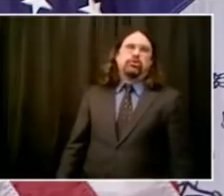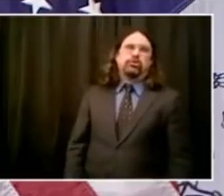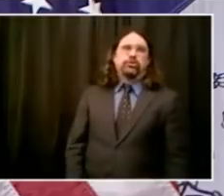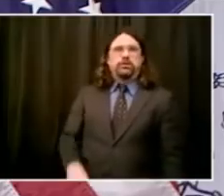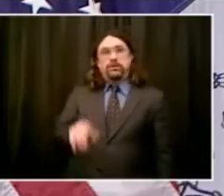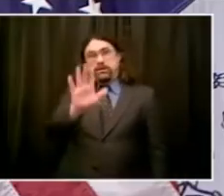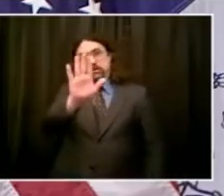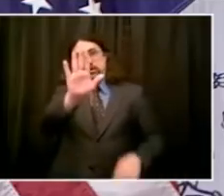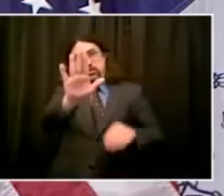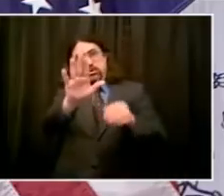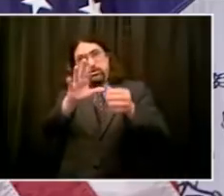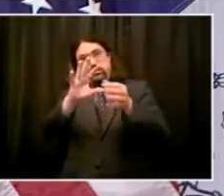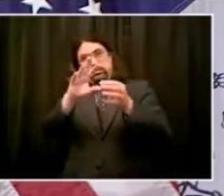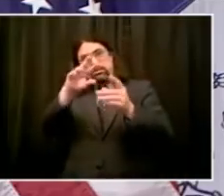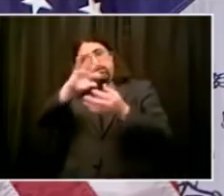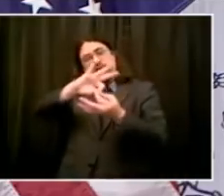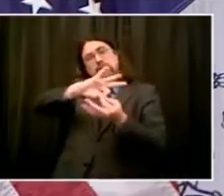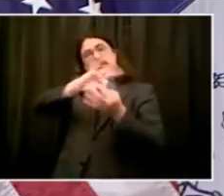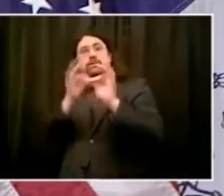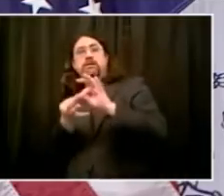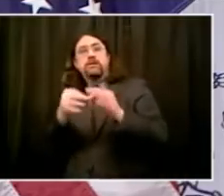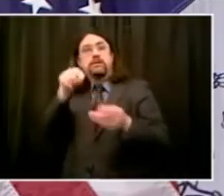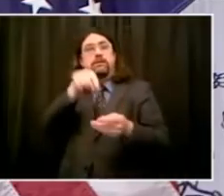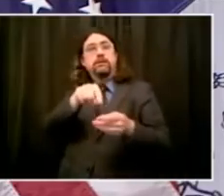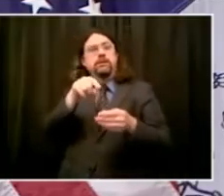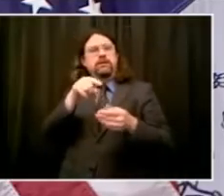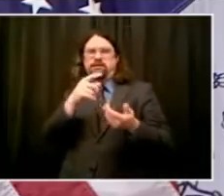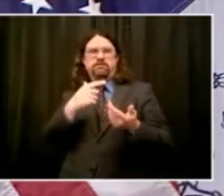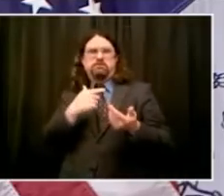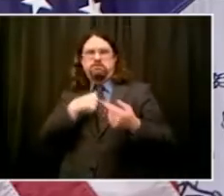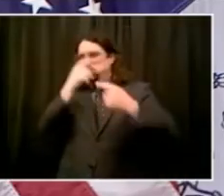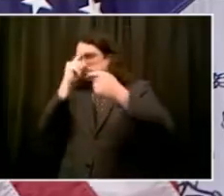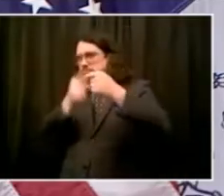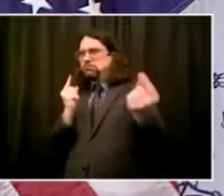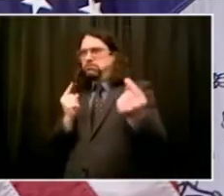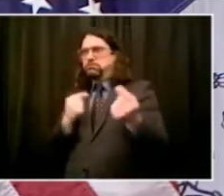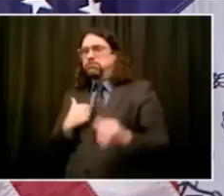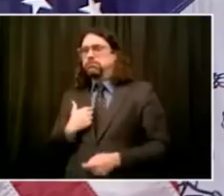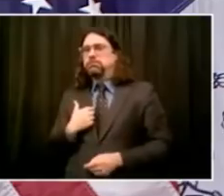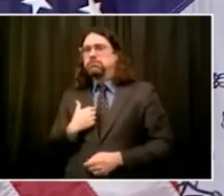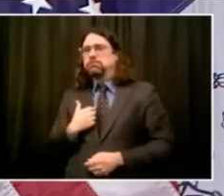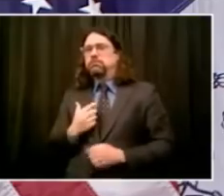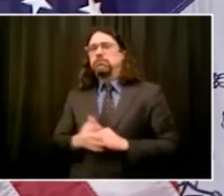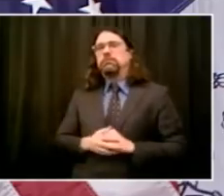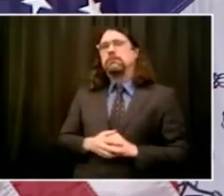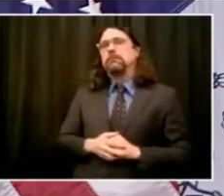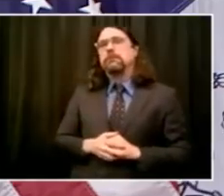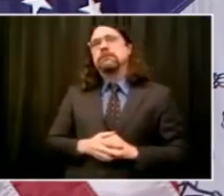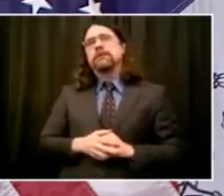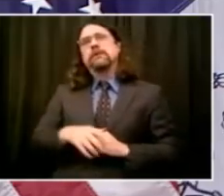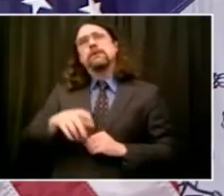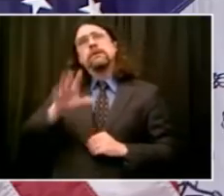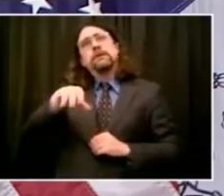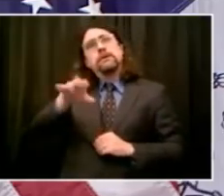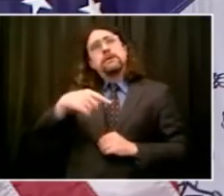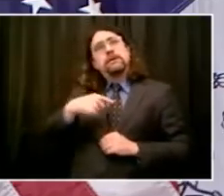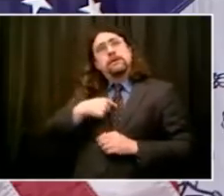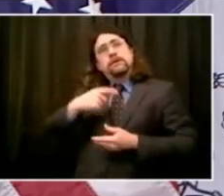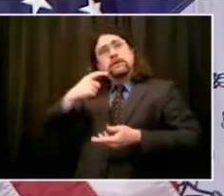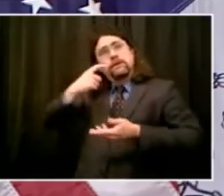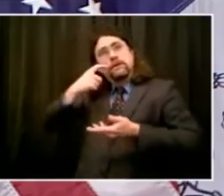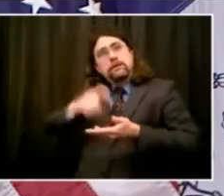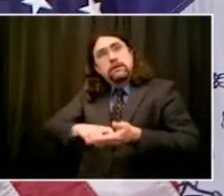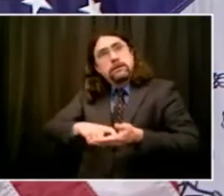one, do we see a problem or a concern? Do we see a trend? No, I think we see the overall trends moving consistently. When you look